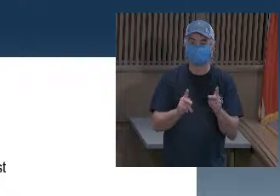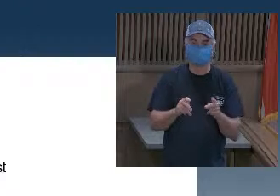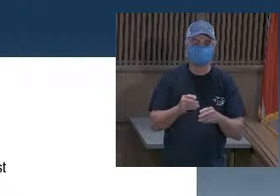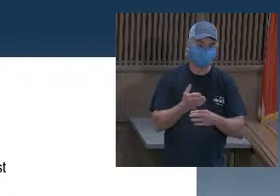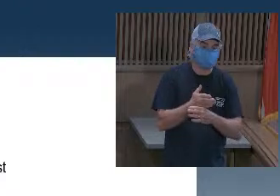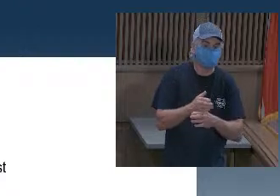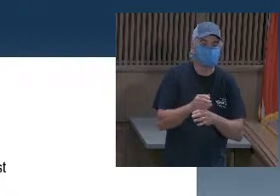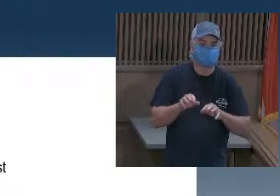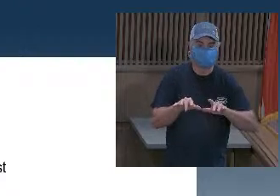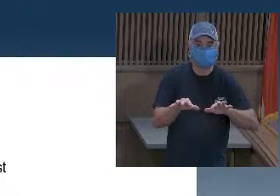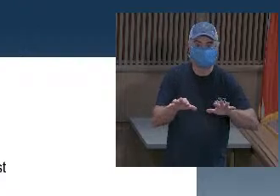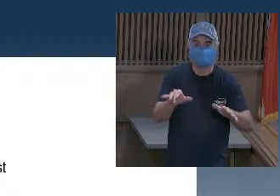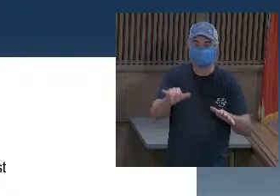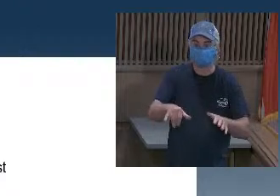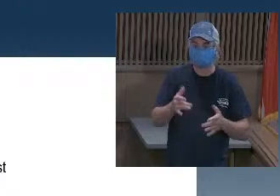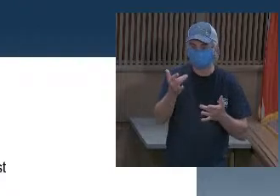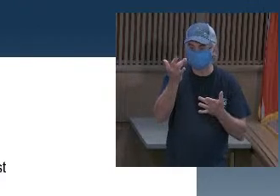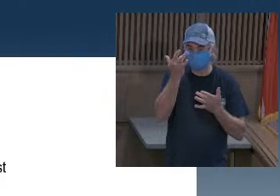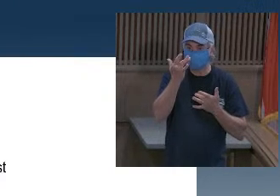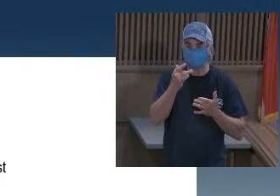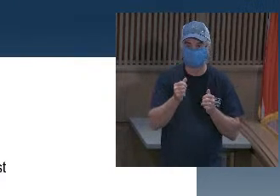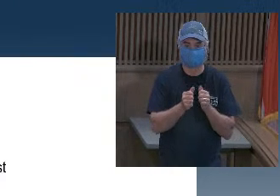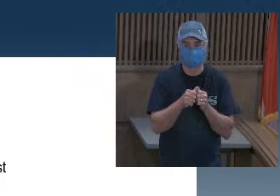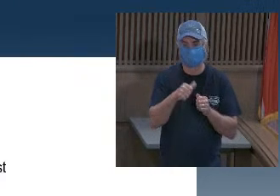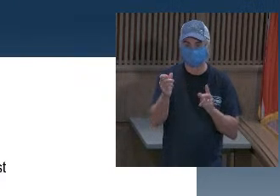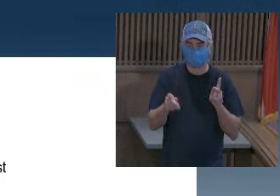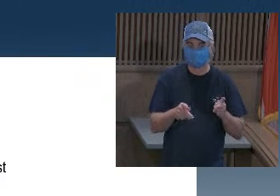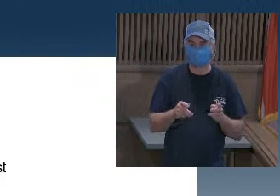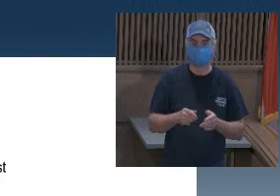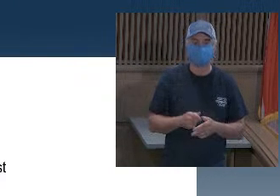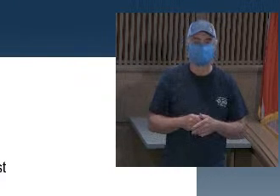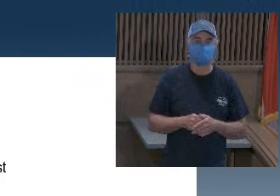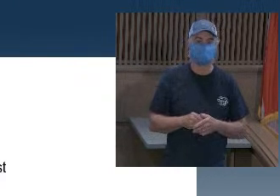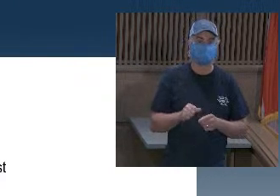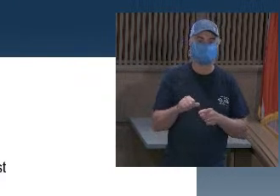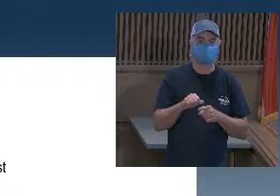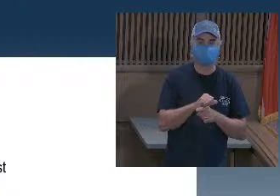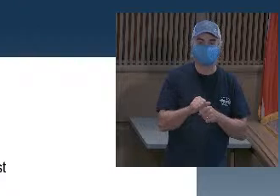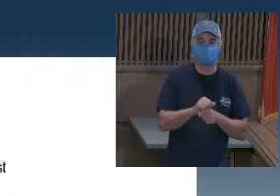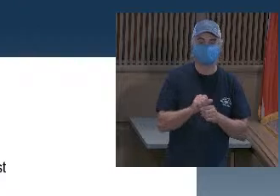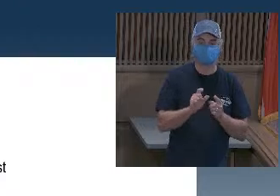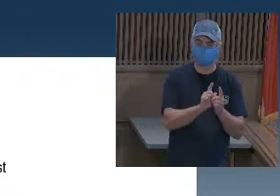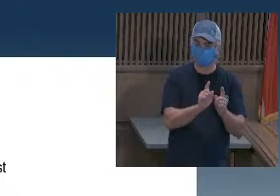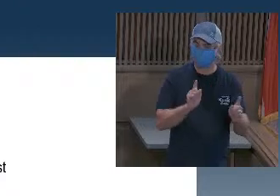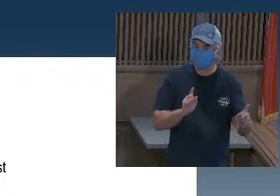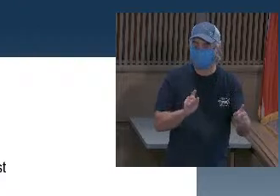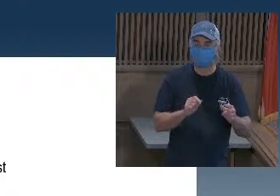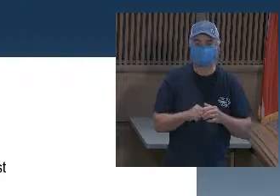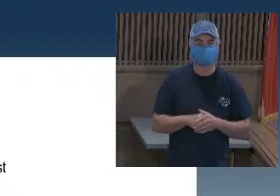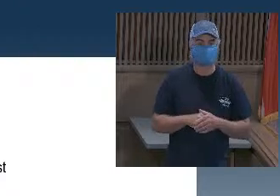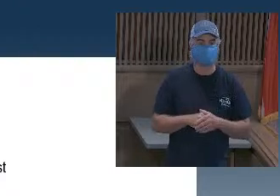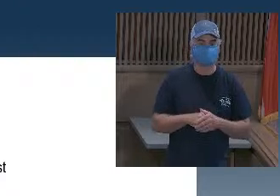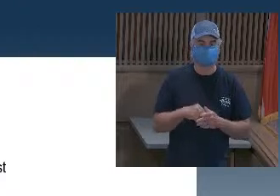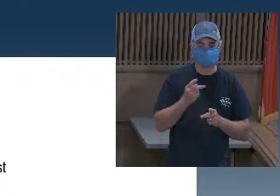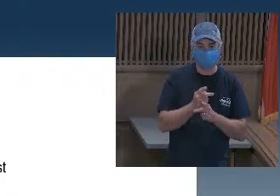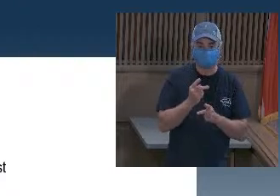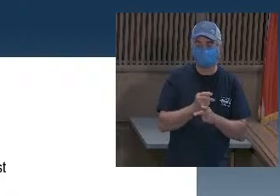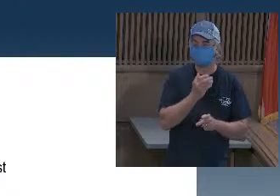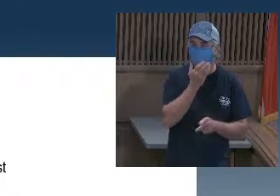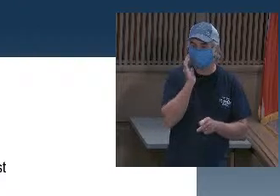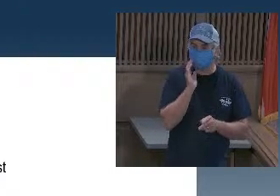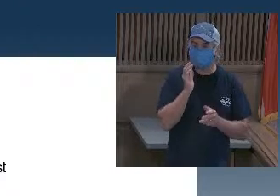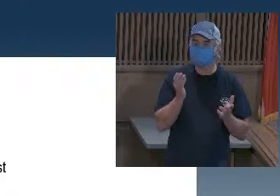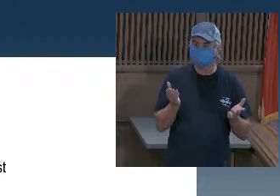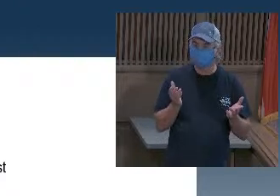remember that practicing social distancing can help reduce the spread of the virus. Wearing